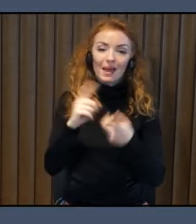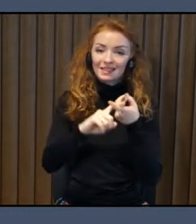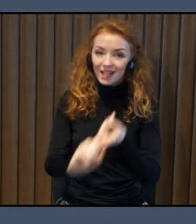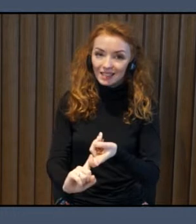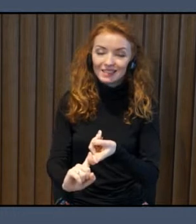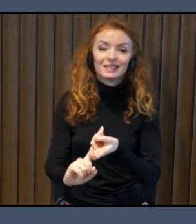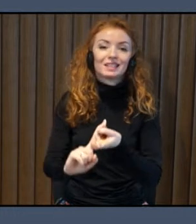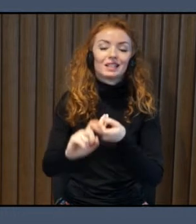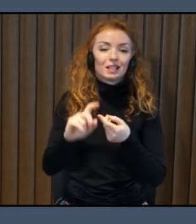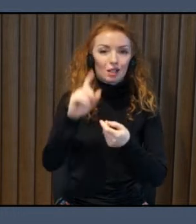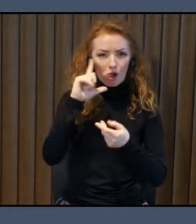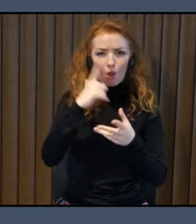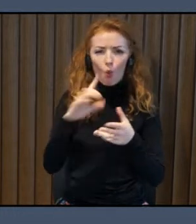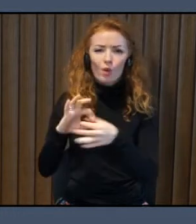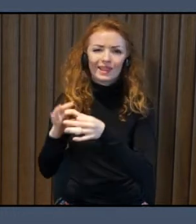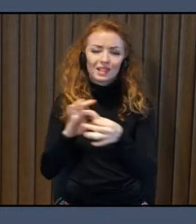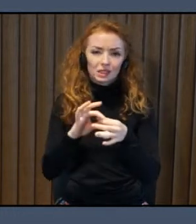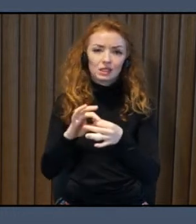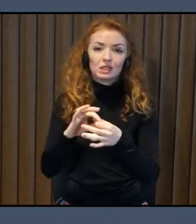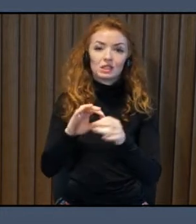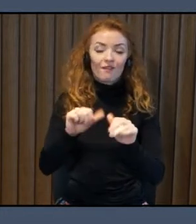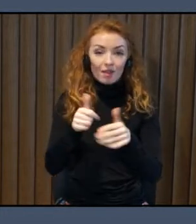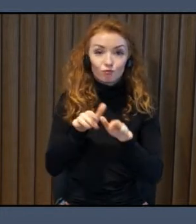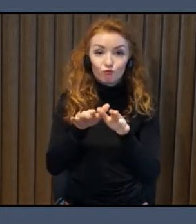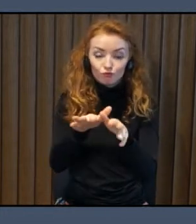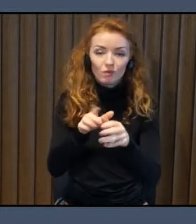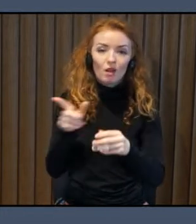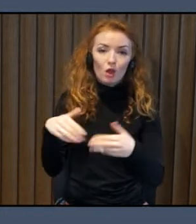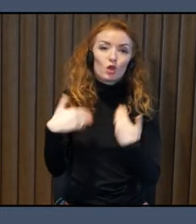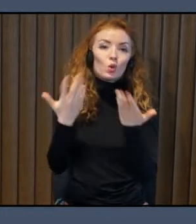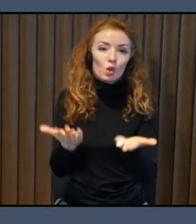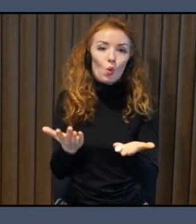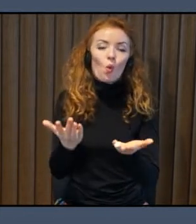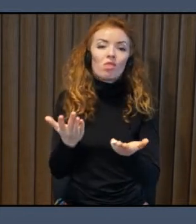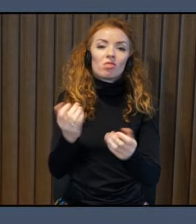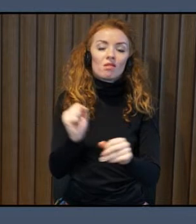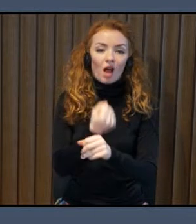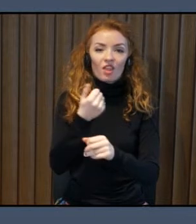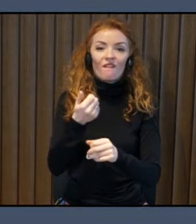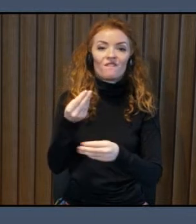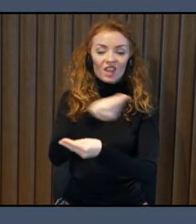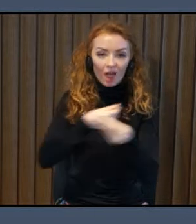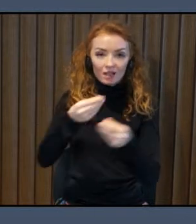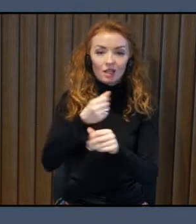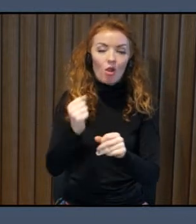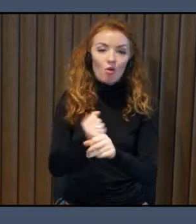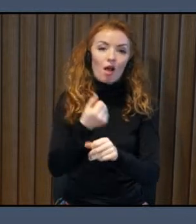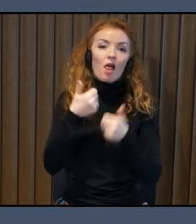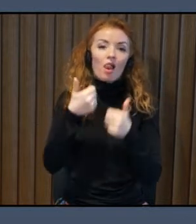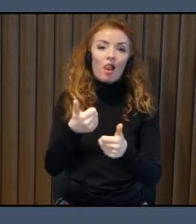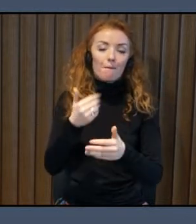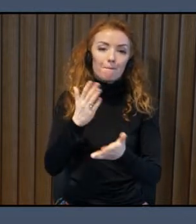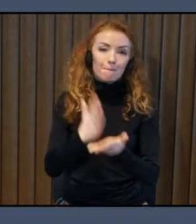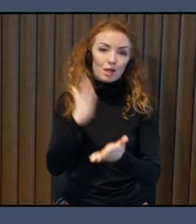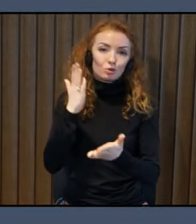now was also designed over there already before COVID, and that brings